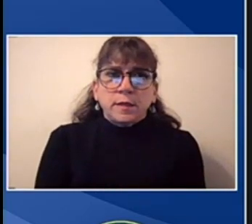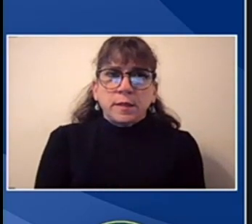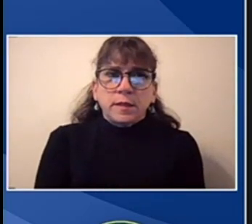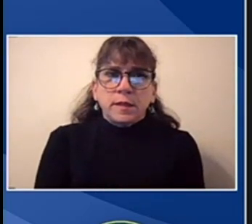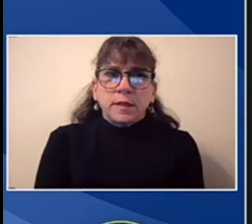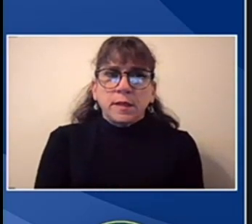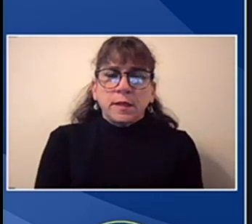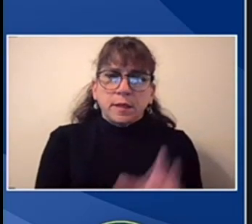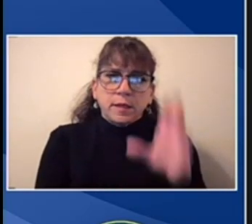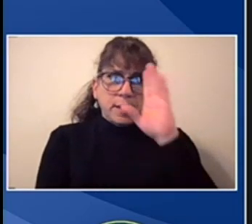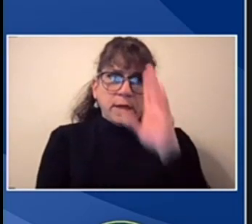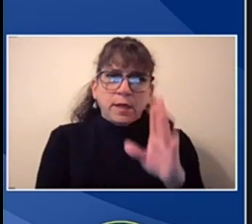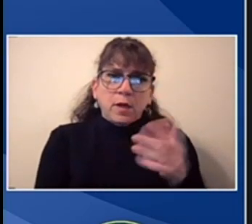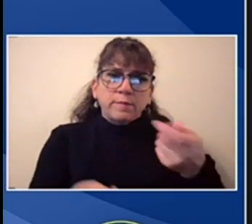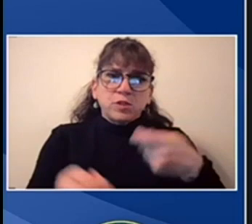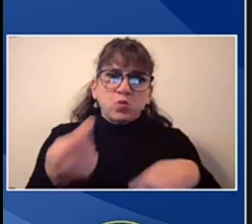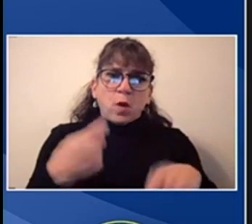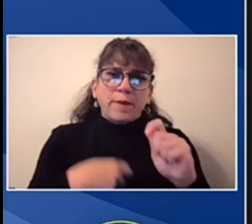Hi, swapping in for